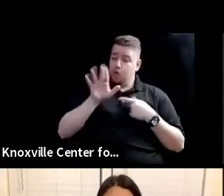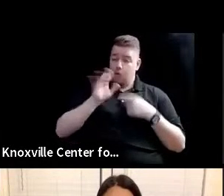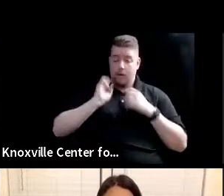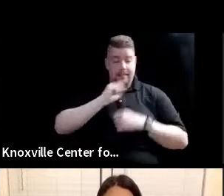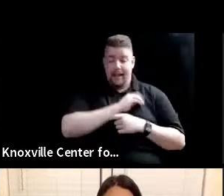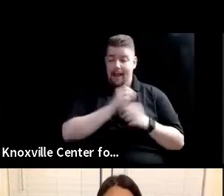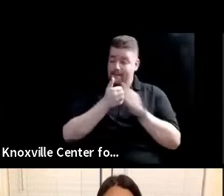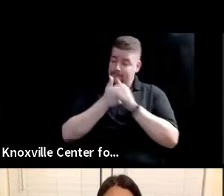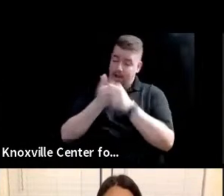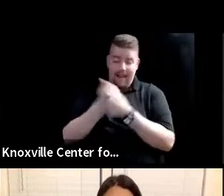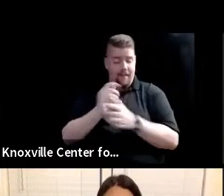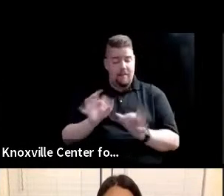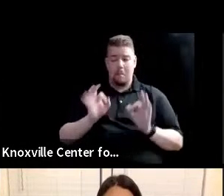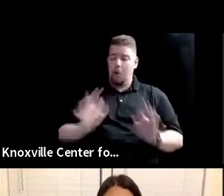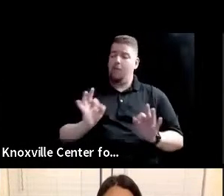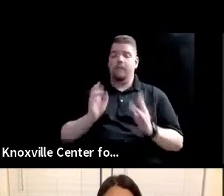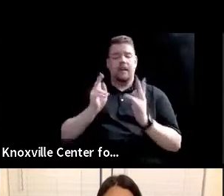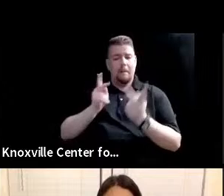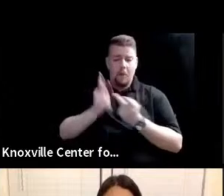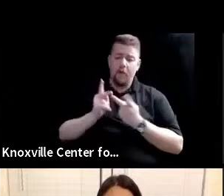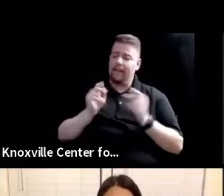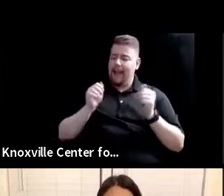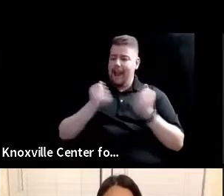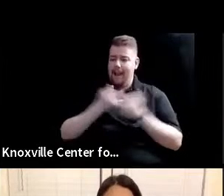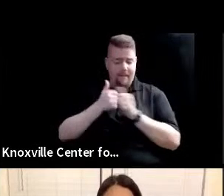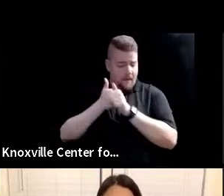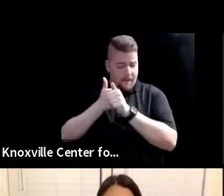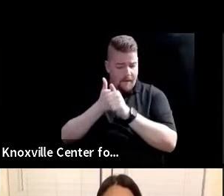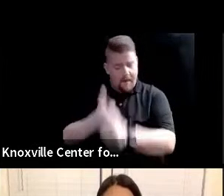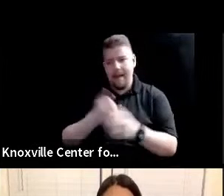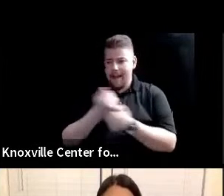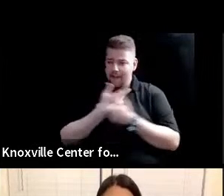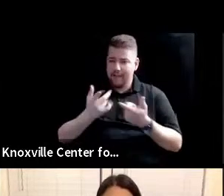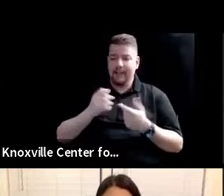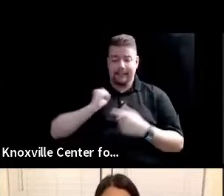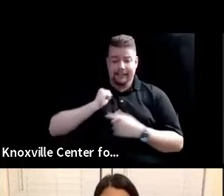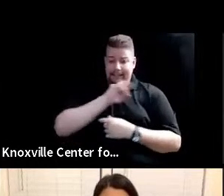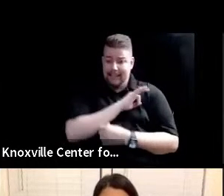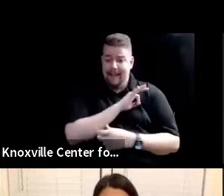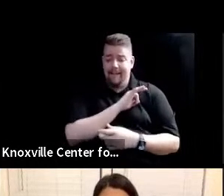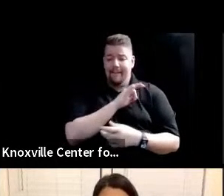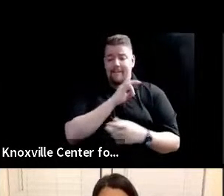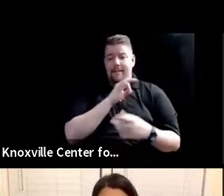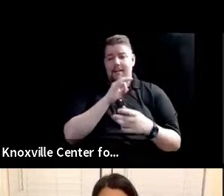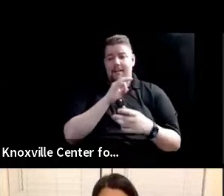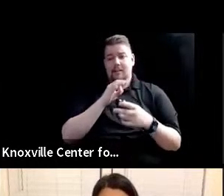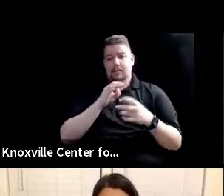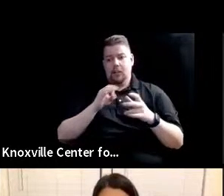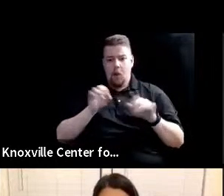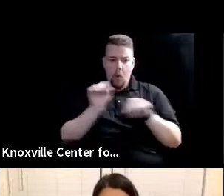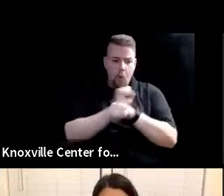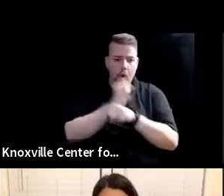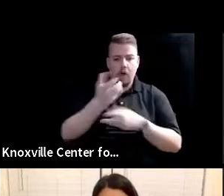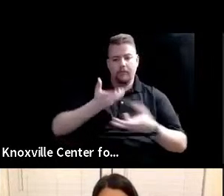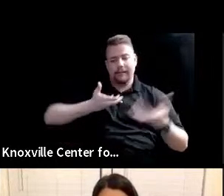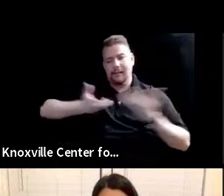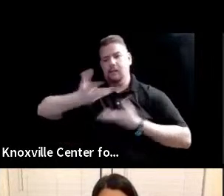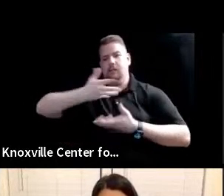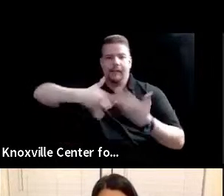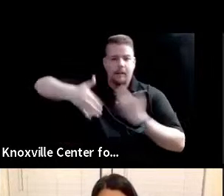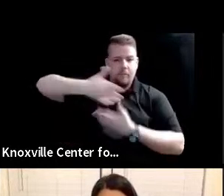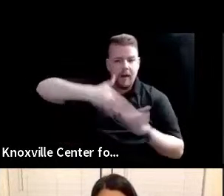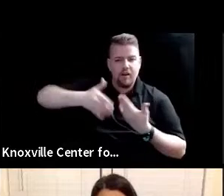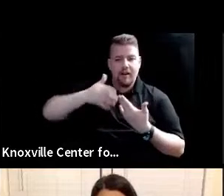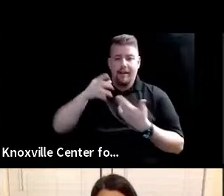everything perfectly around this, and so that the staff to patron interaction is